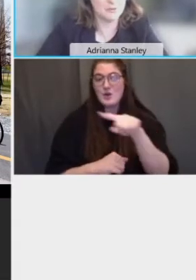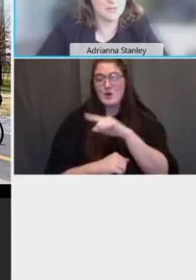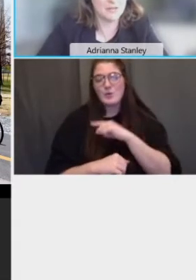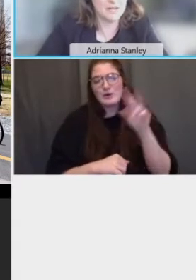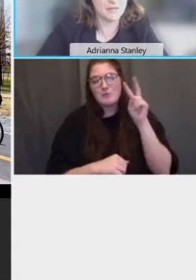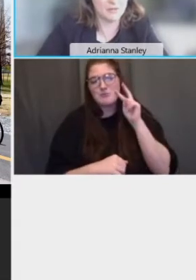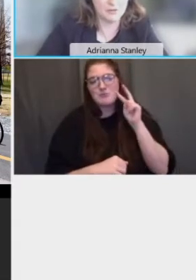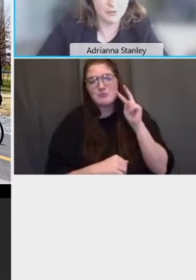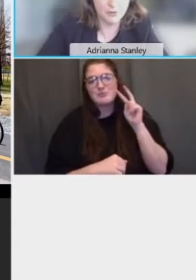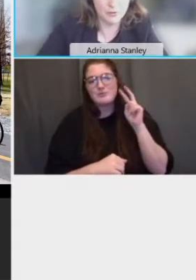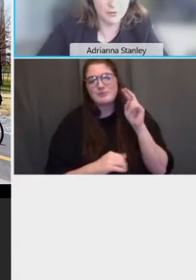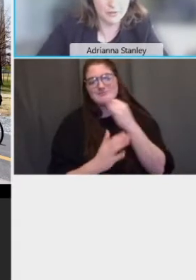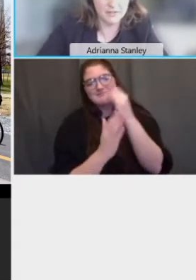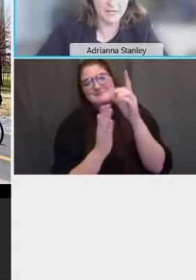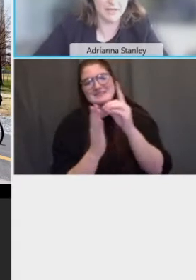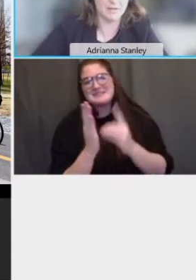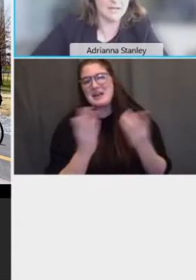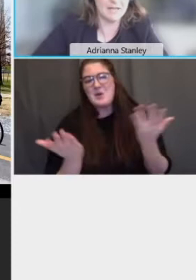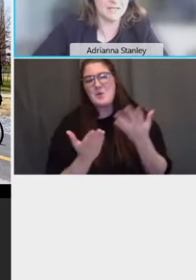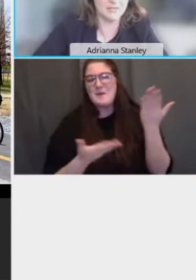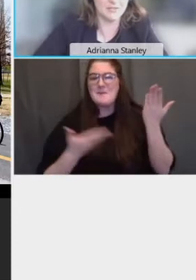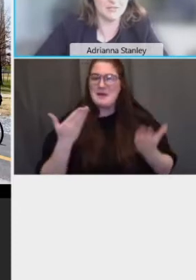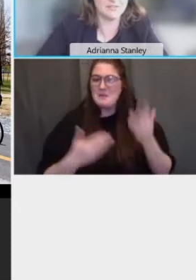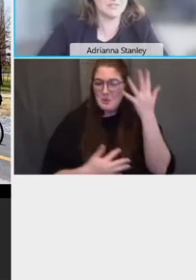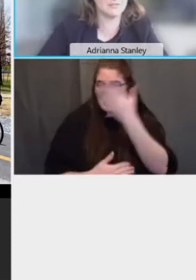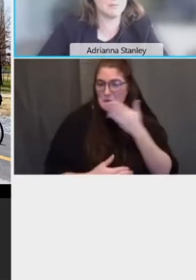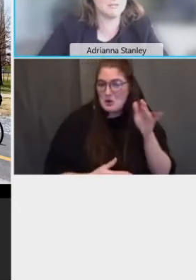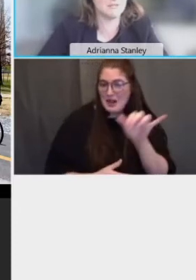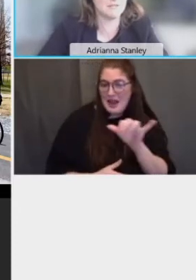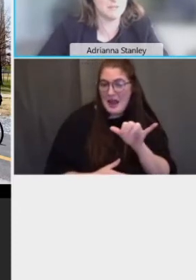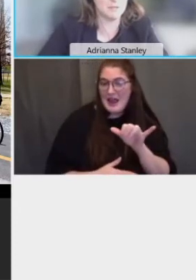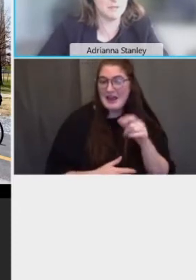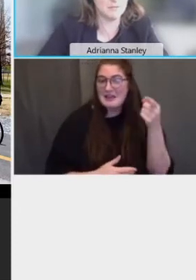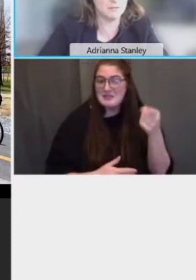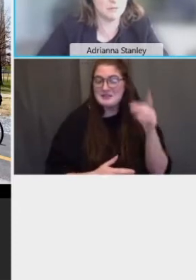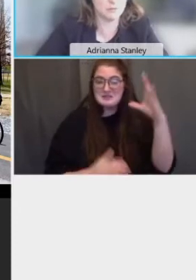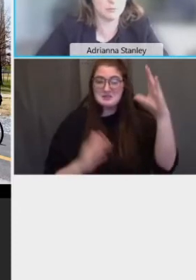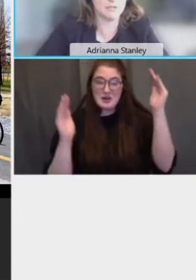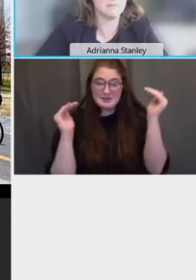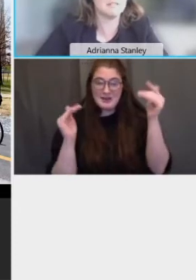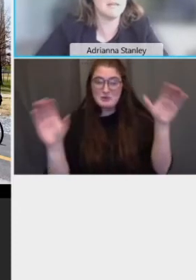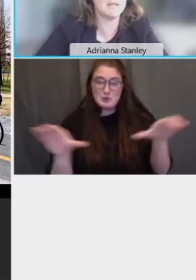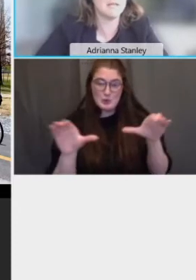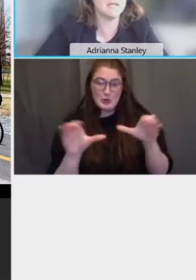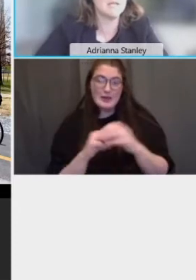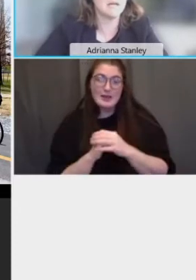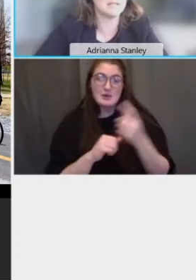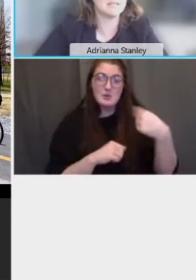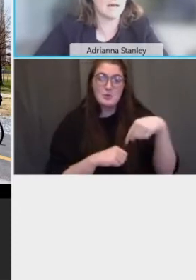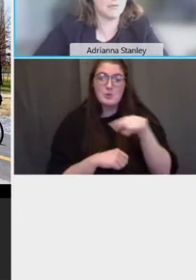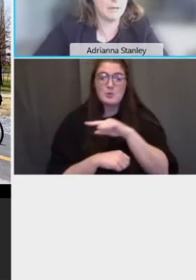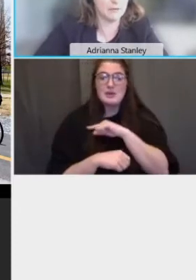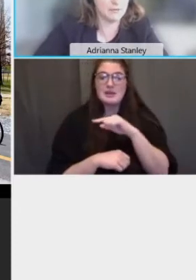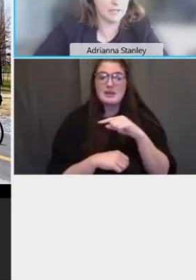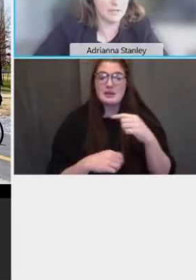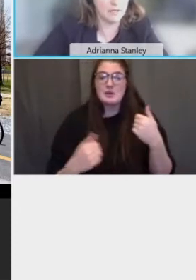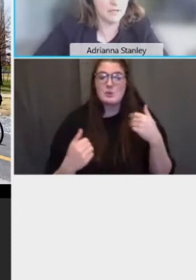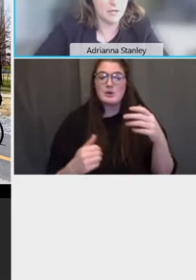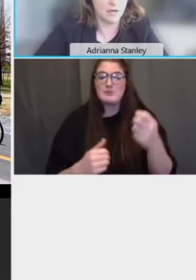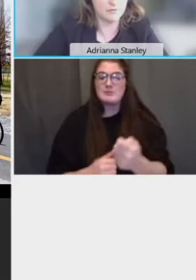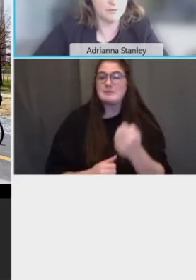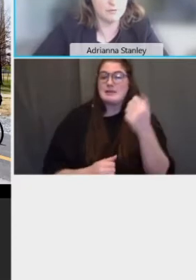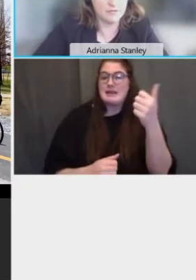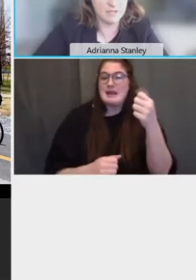what this would look like along the corridor, and this is what we anticipate doing. So we're going to be taking a southbound